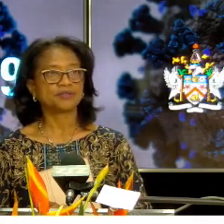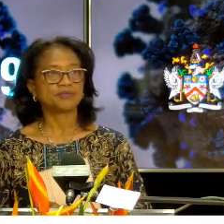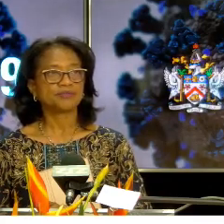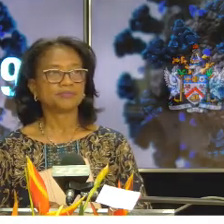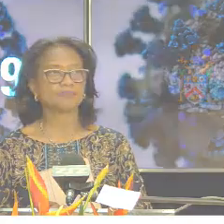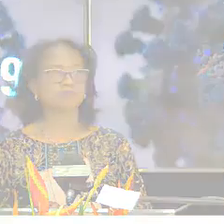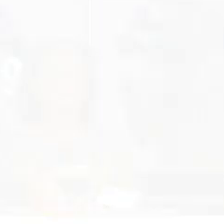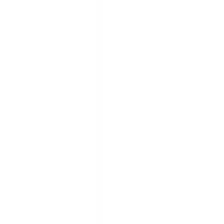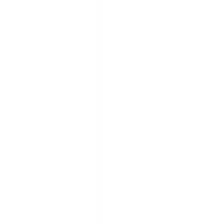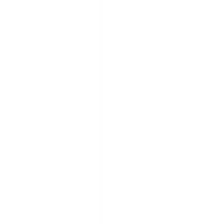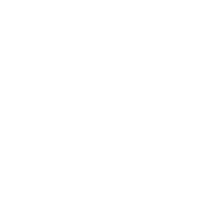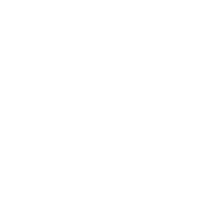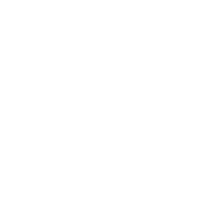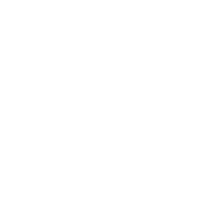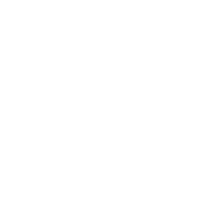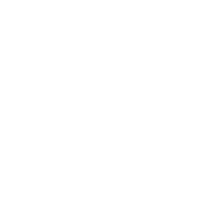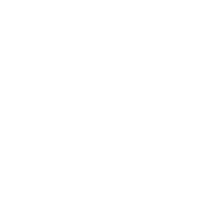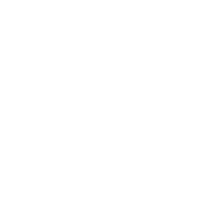Federation.